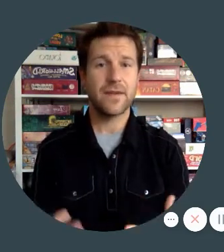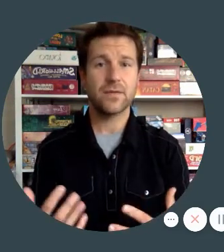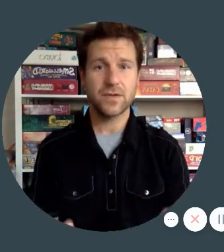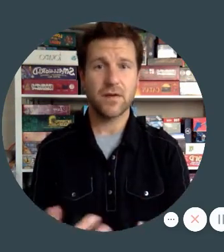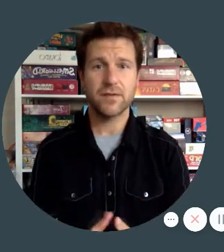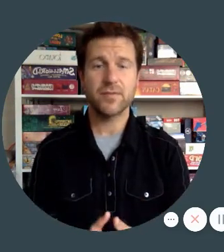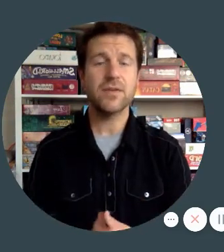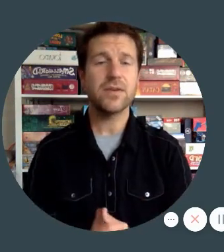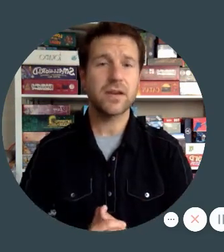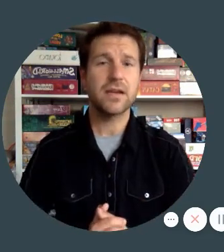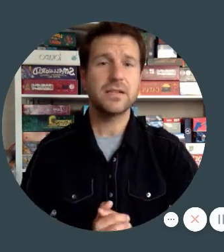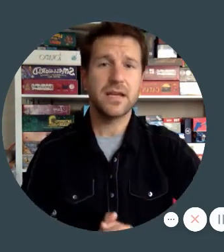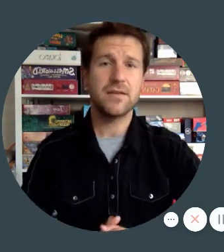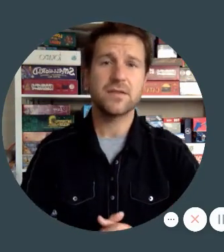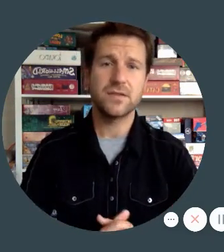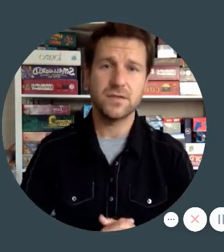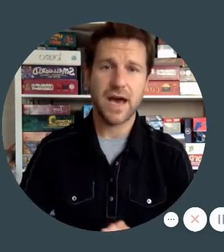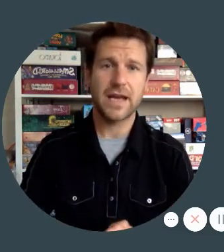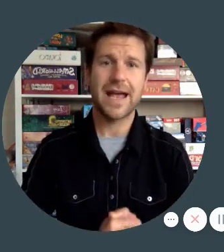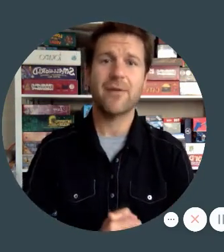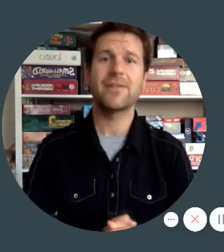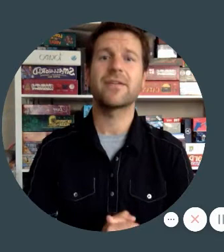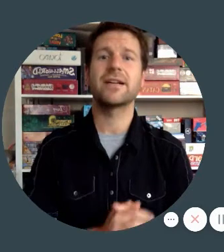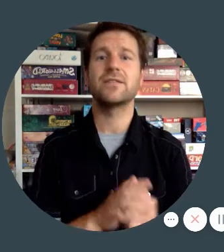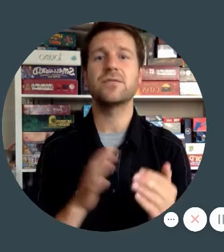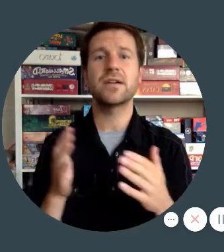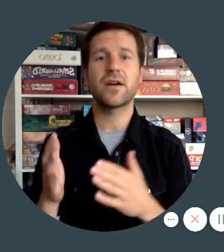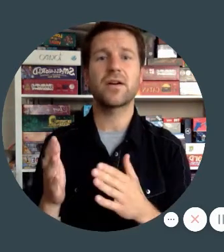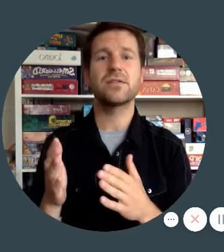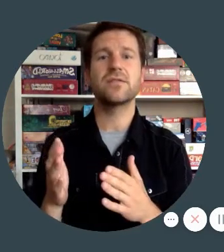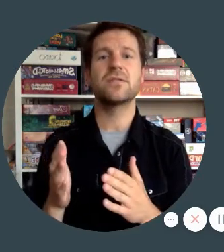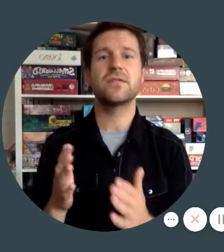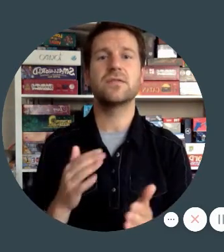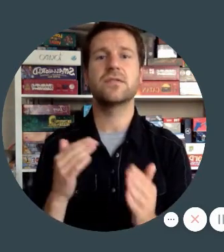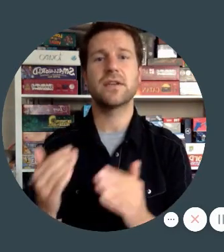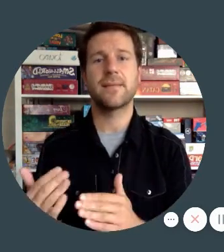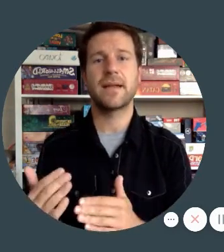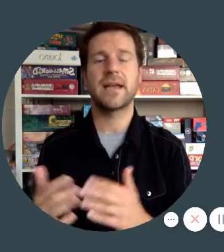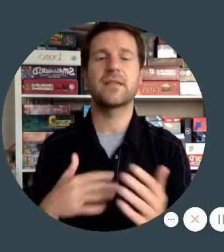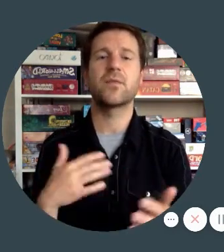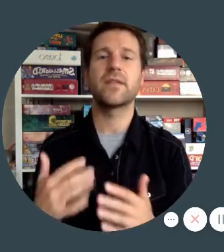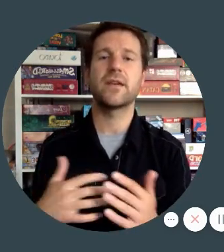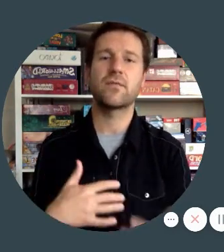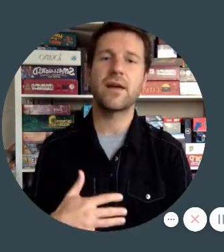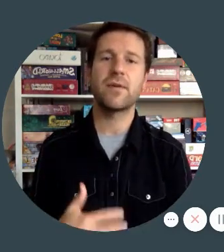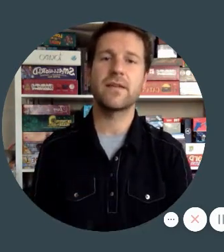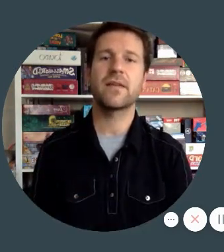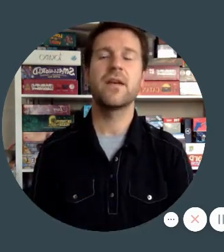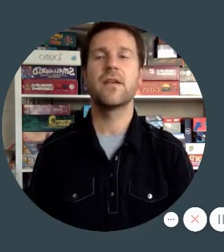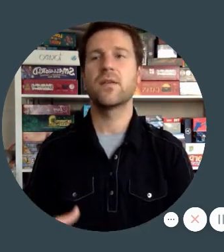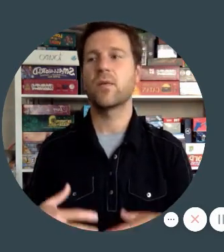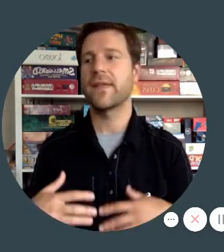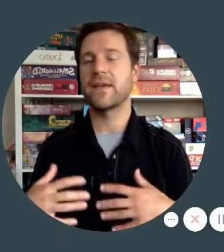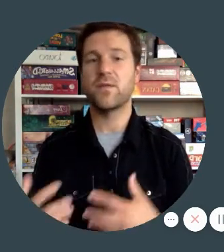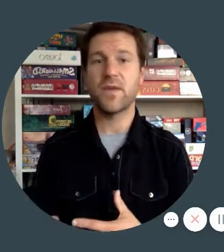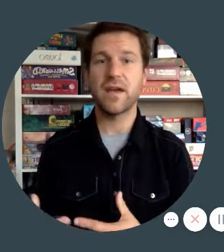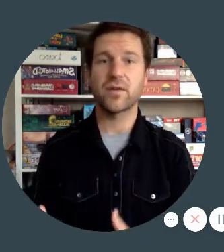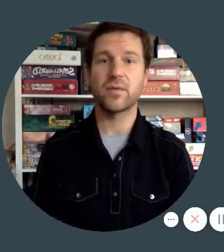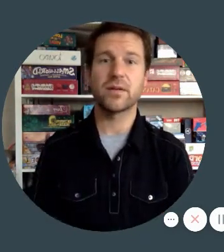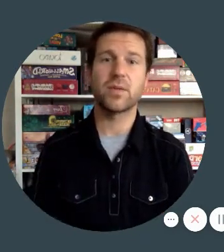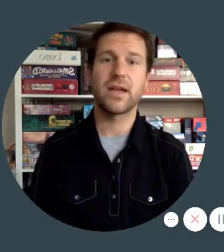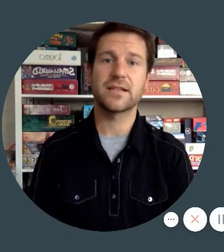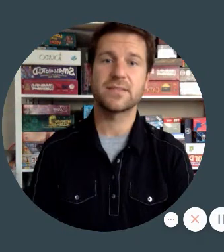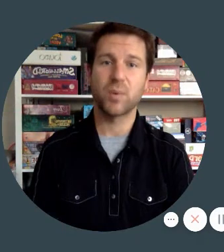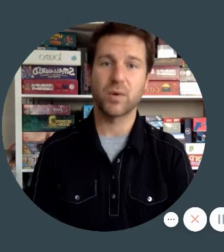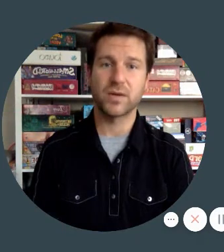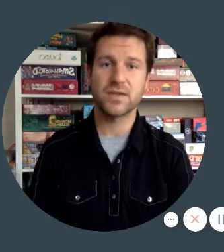that feels comfortable, you can continue to do that. However, I do encourage you to use your dominant hand, the one that you write with, the one that you favor